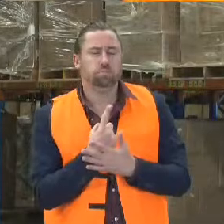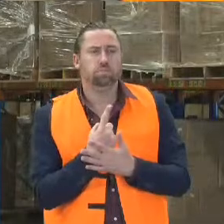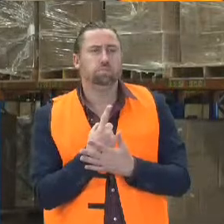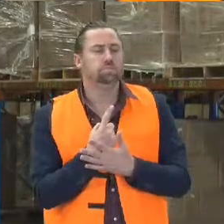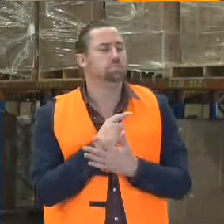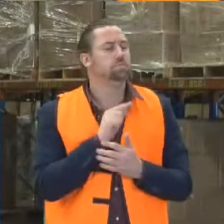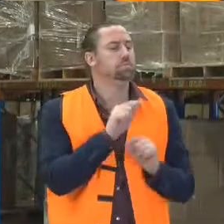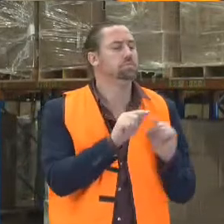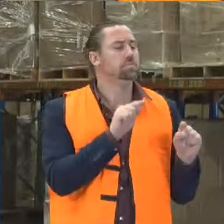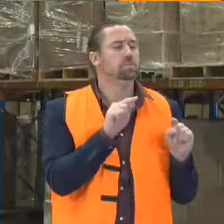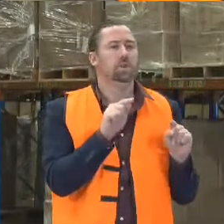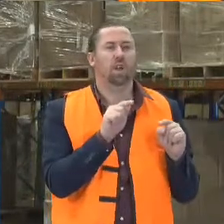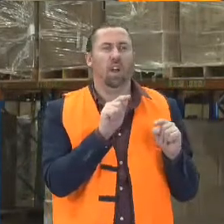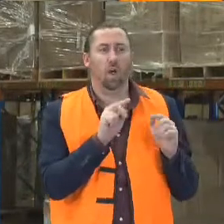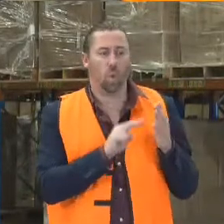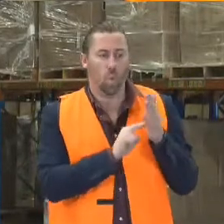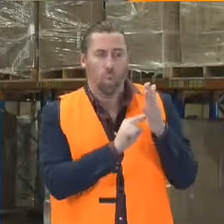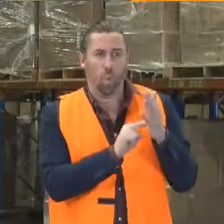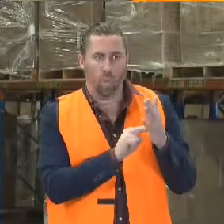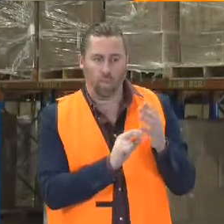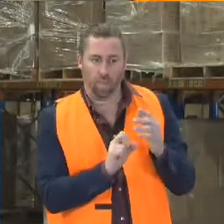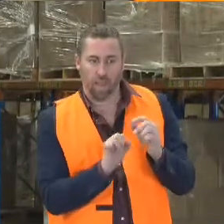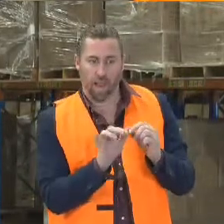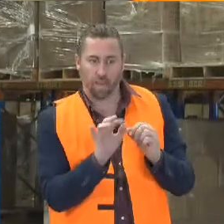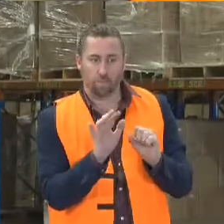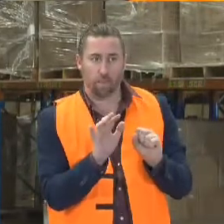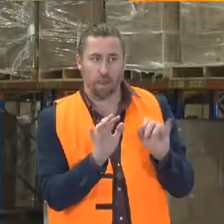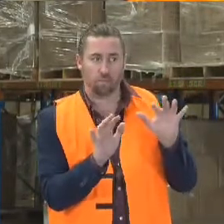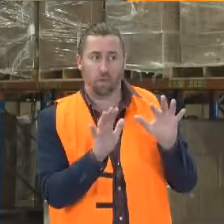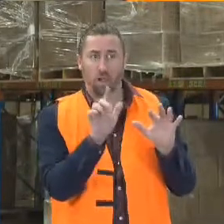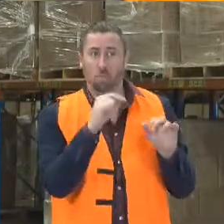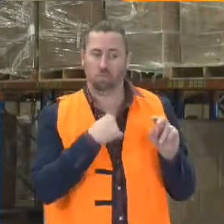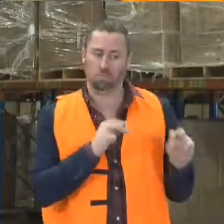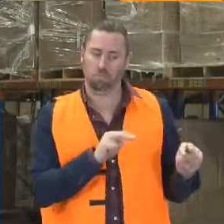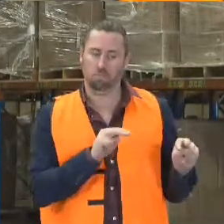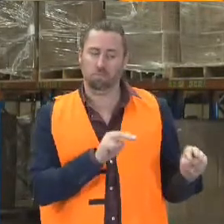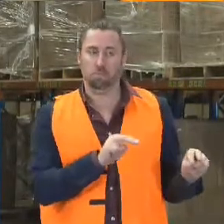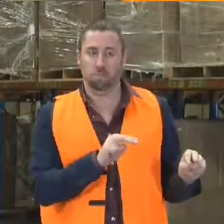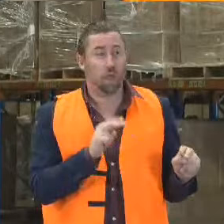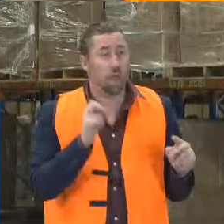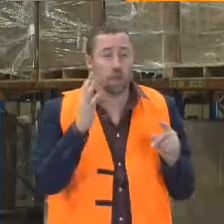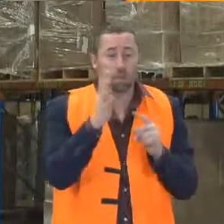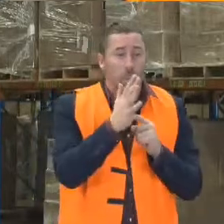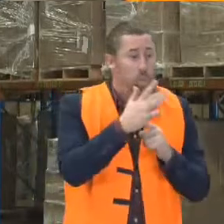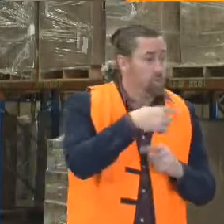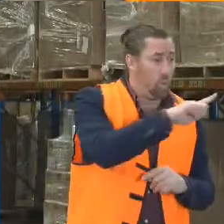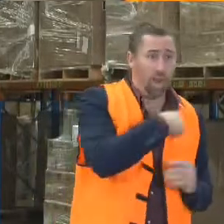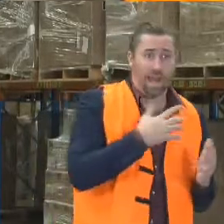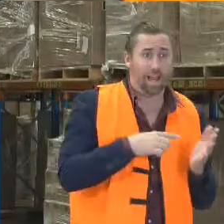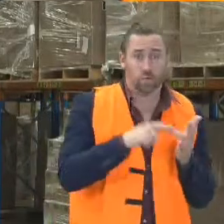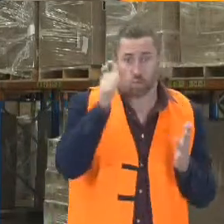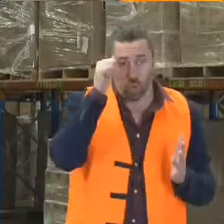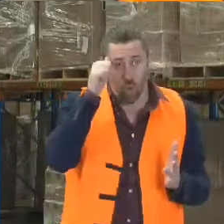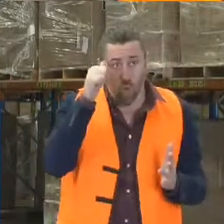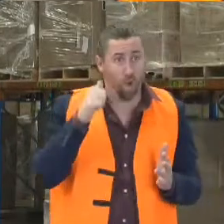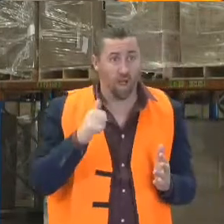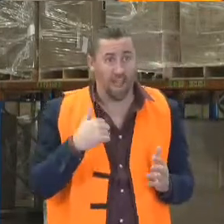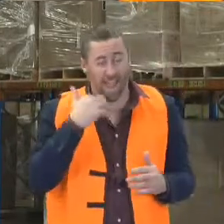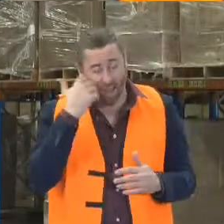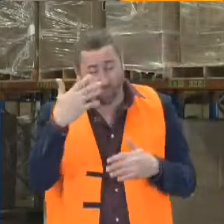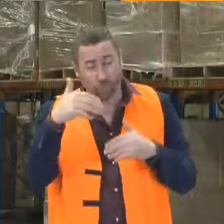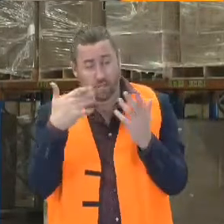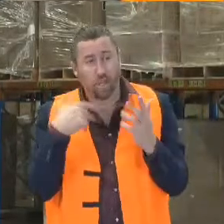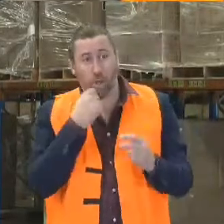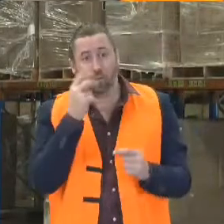cases detected in northern New South Wales. It's absolutely critical that we keep on top of that, and as I said, we talk about that every single